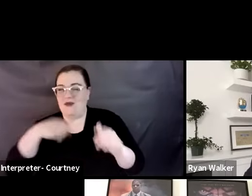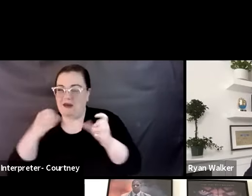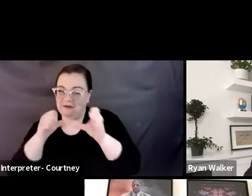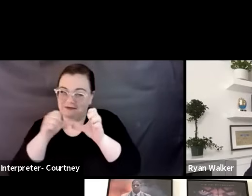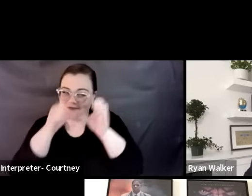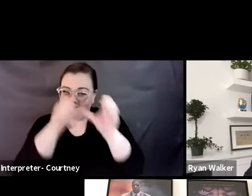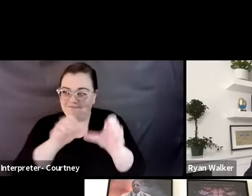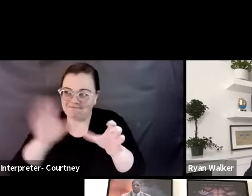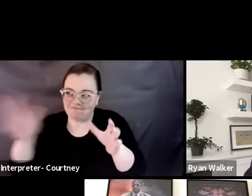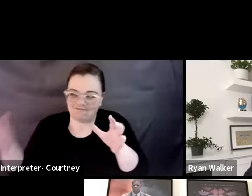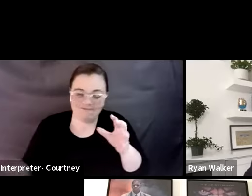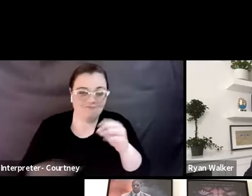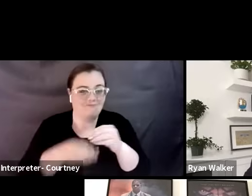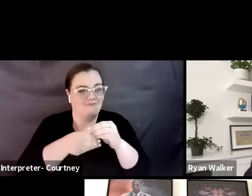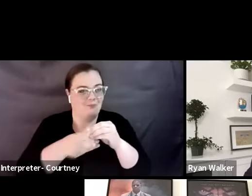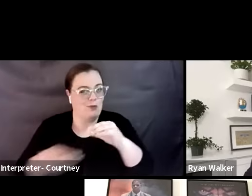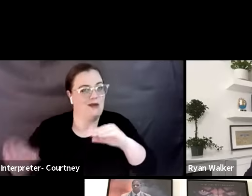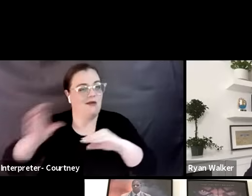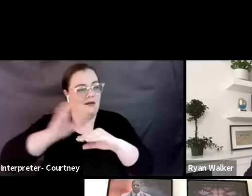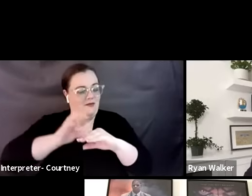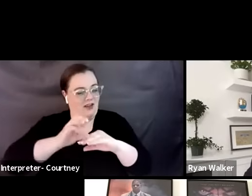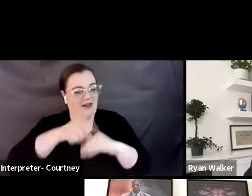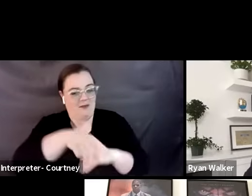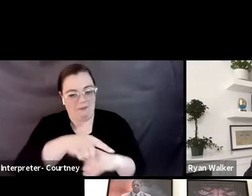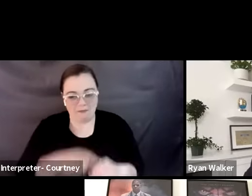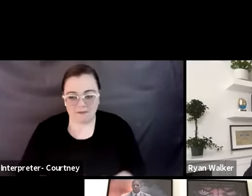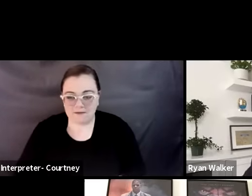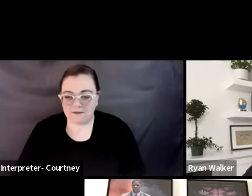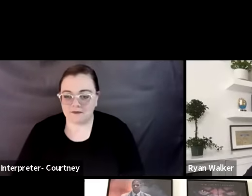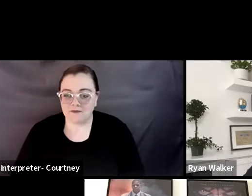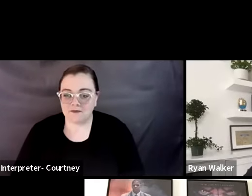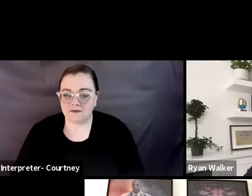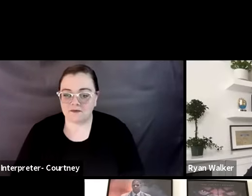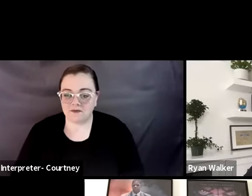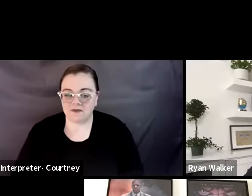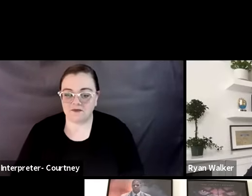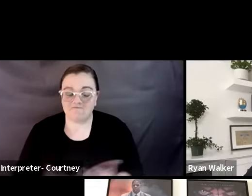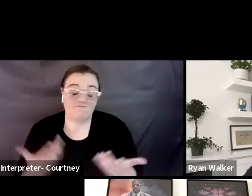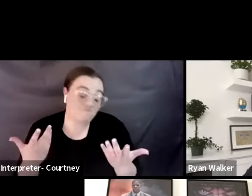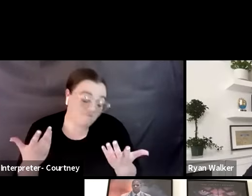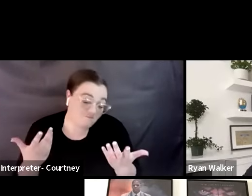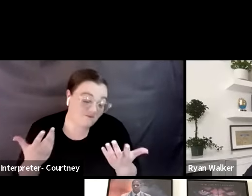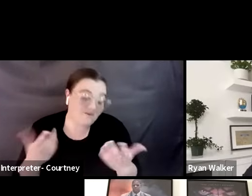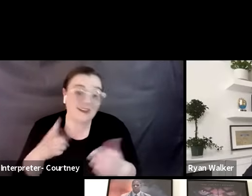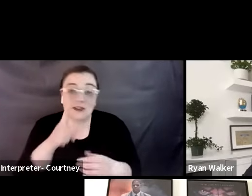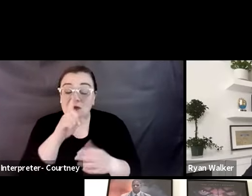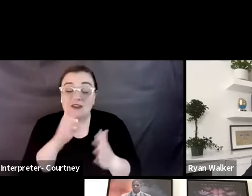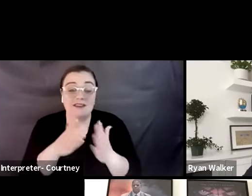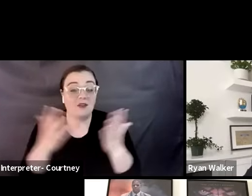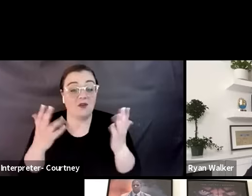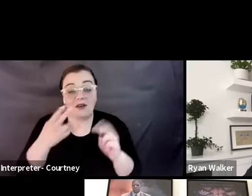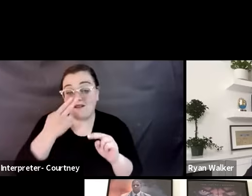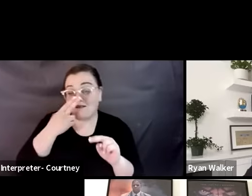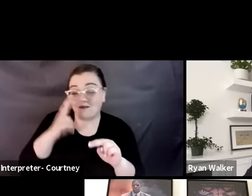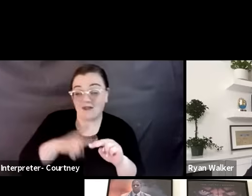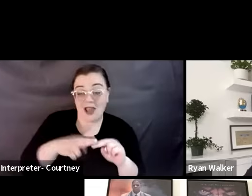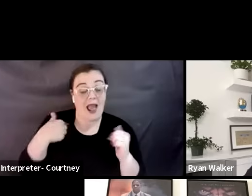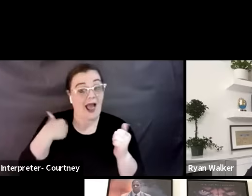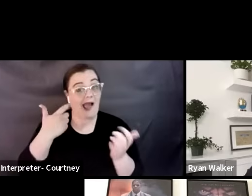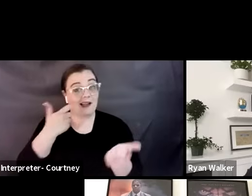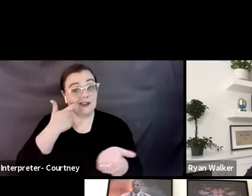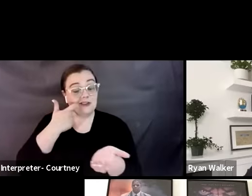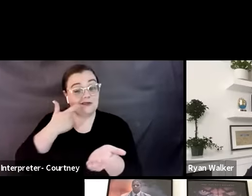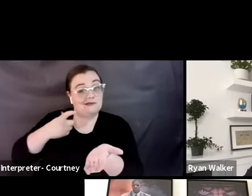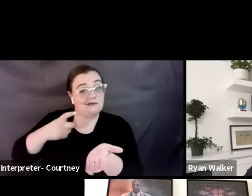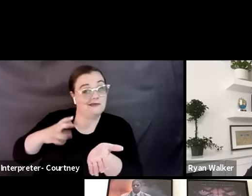and helping take them to a new level that they can't take them to themselves. So it's been fun. You know, I signed one of the